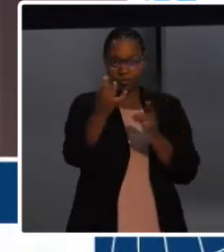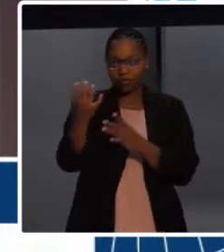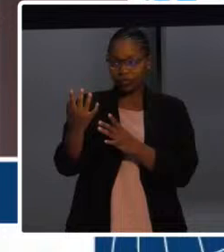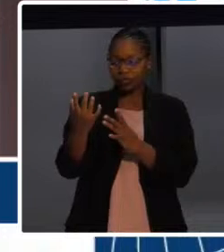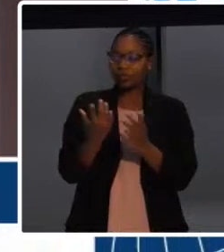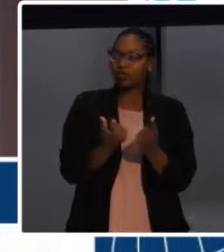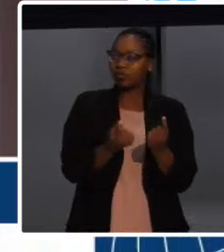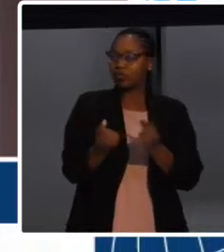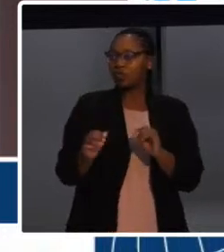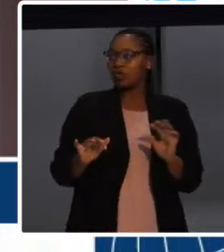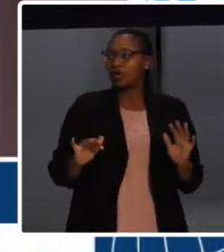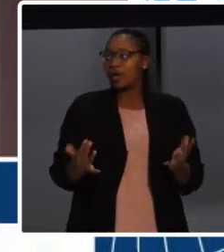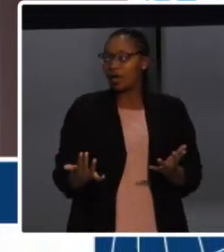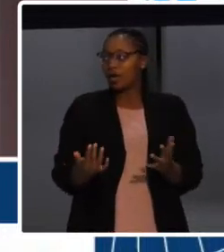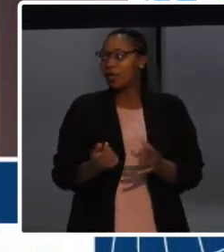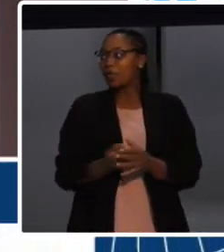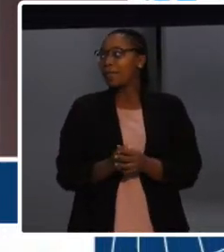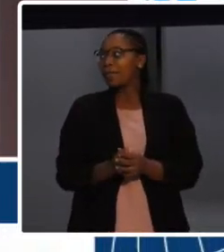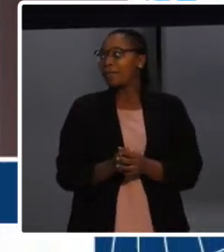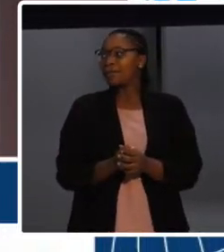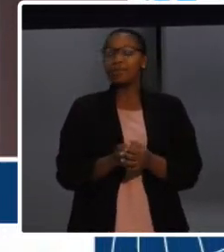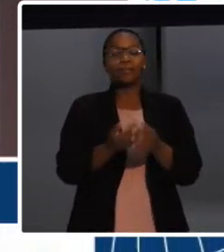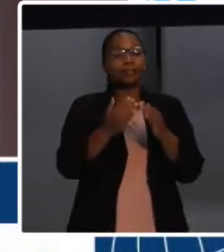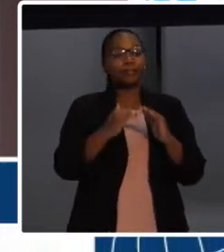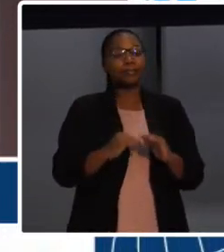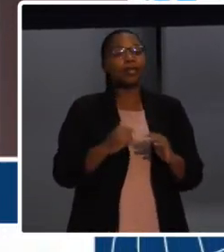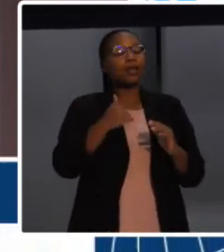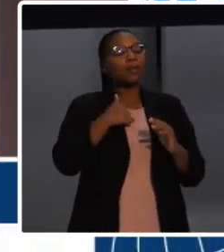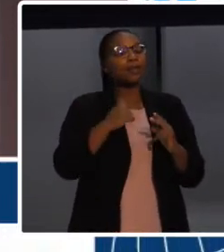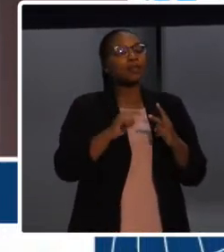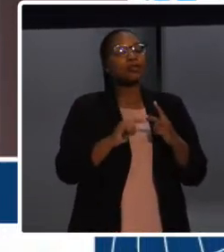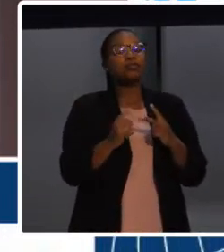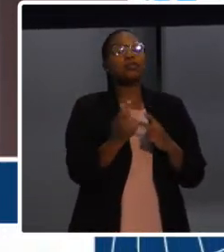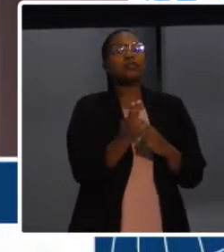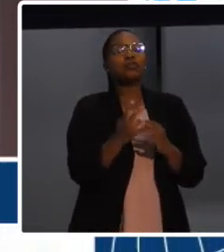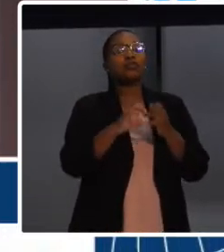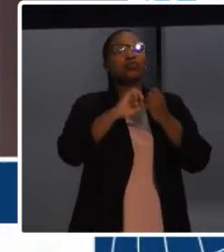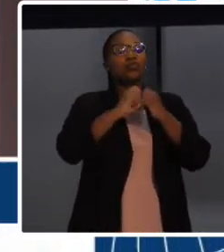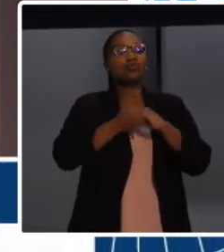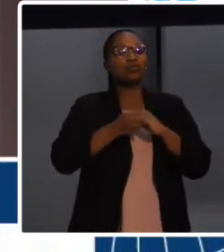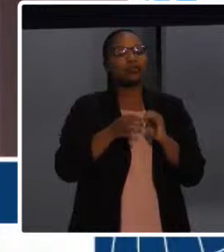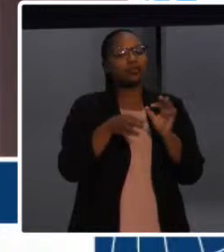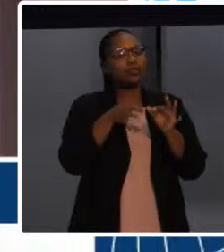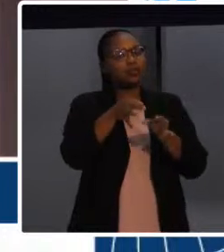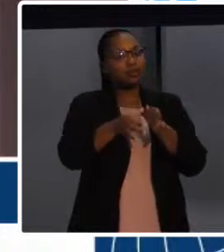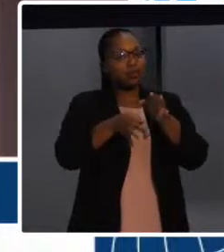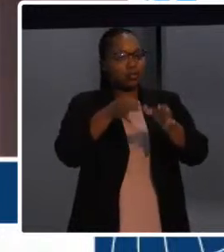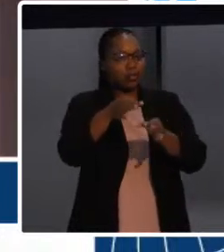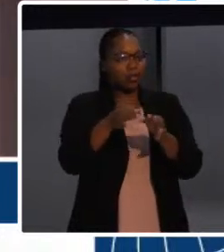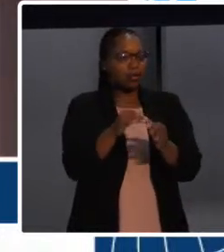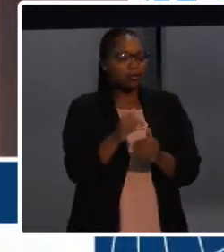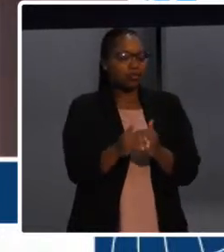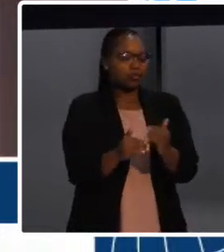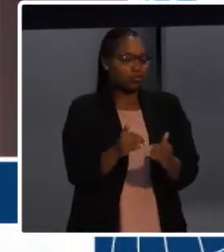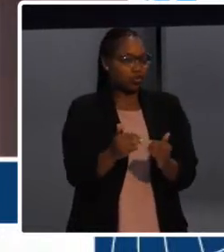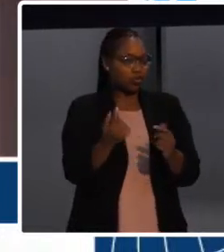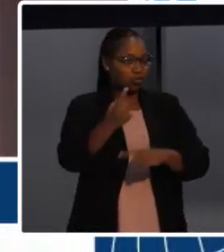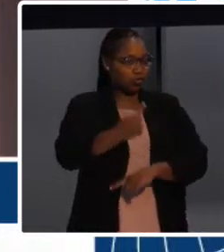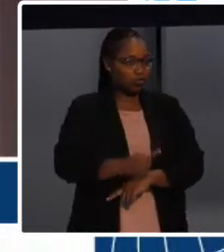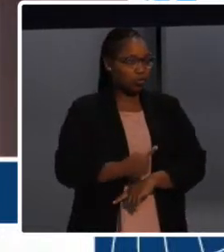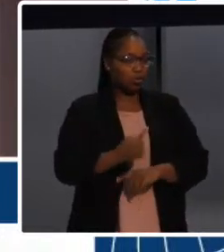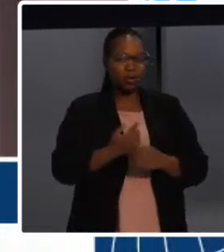announcements, and then I will try and explain the proceedings of the day for those that are not familiar